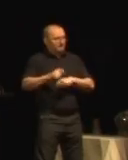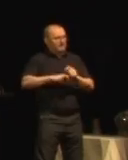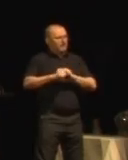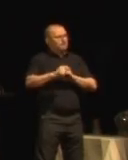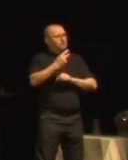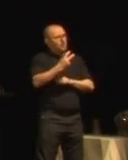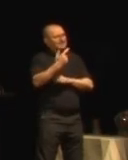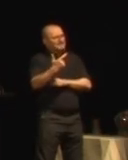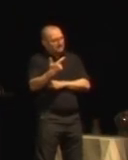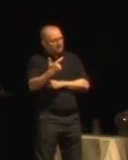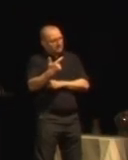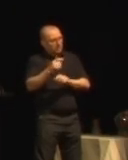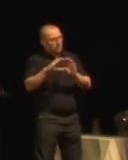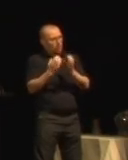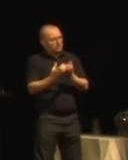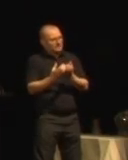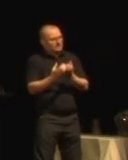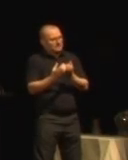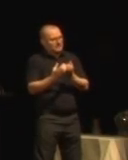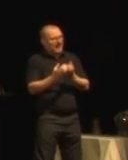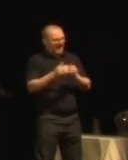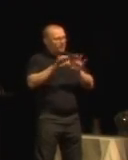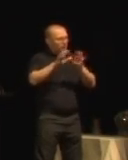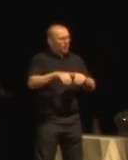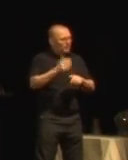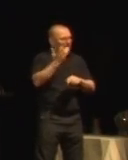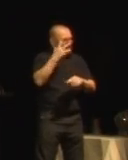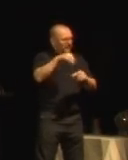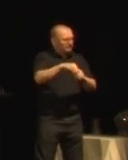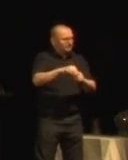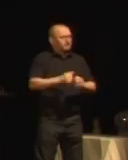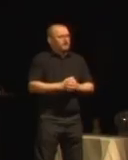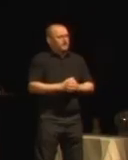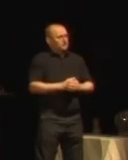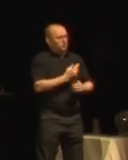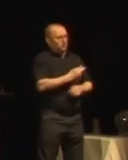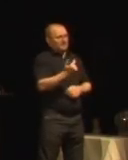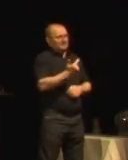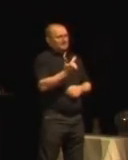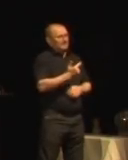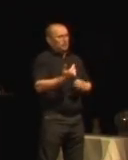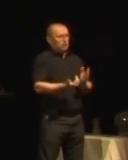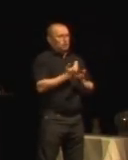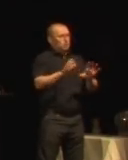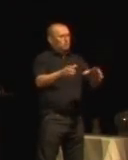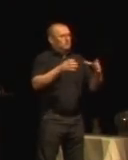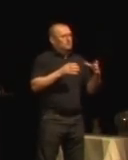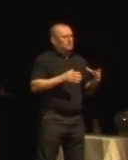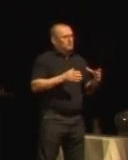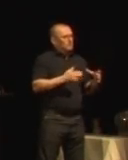code academy. And 71% of the cohort in 2017 were women or people of